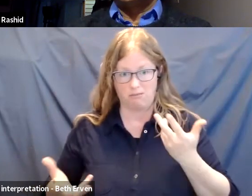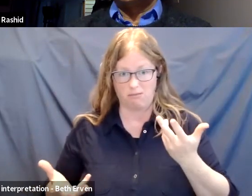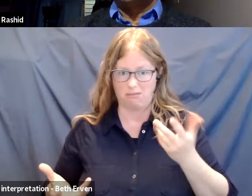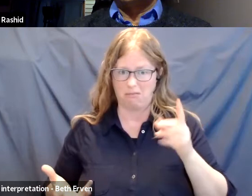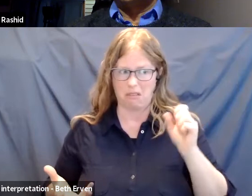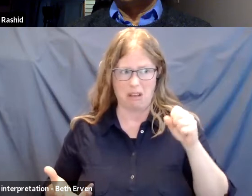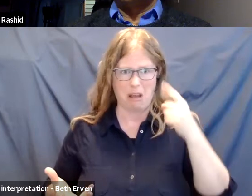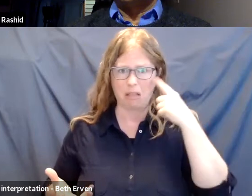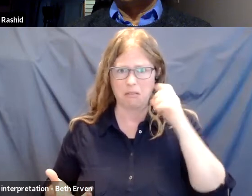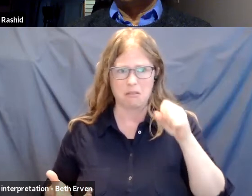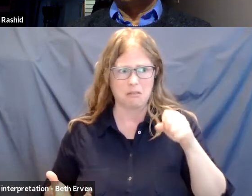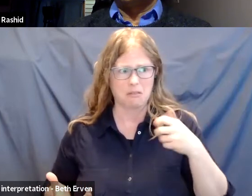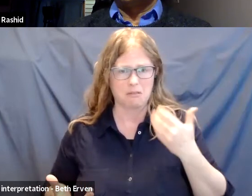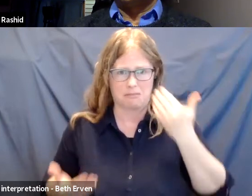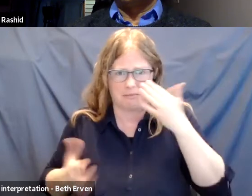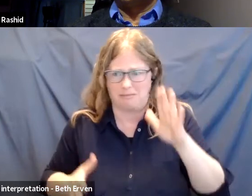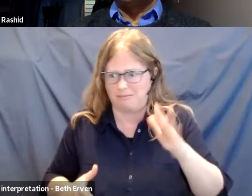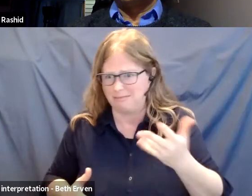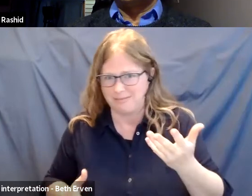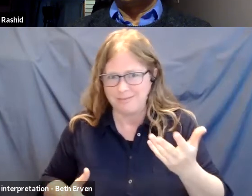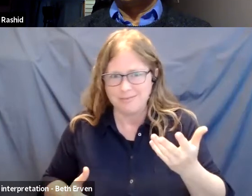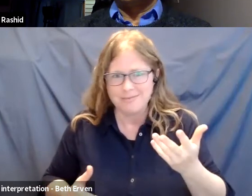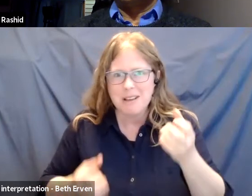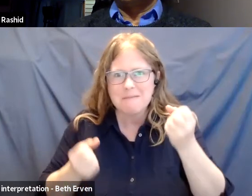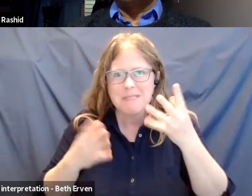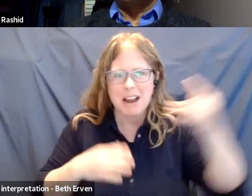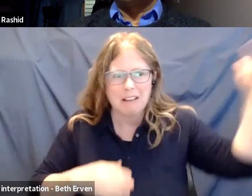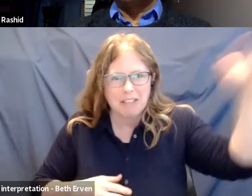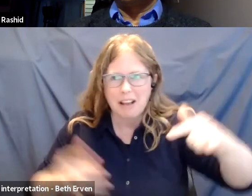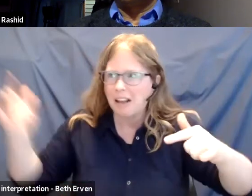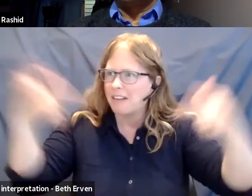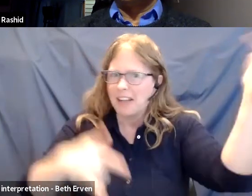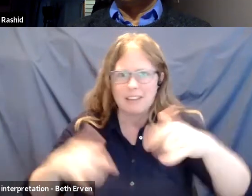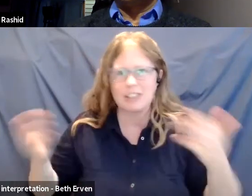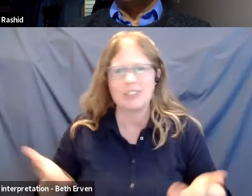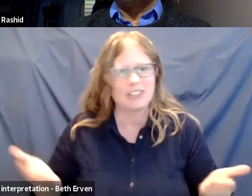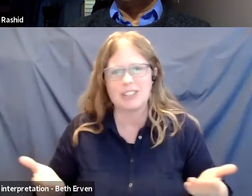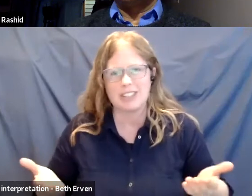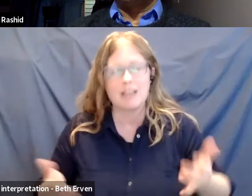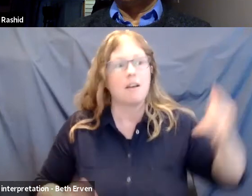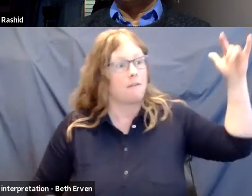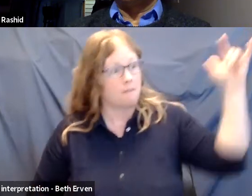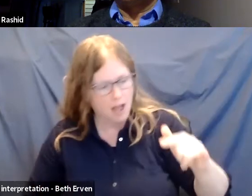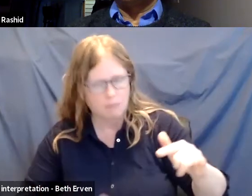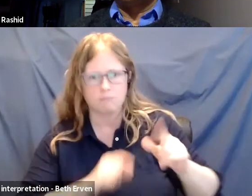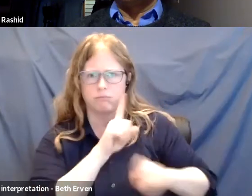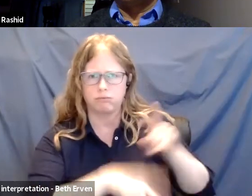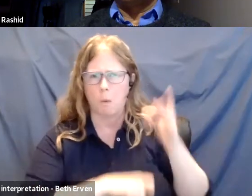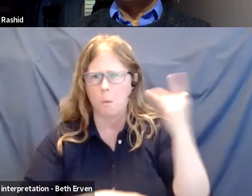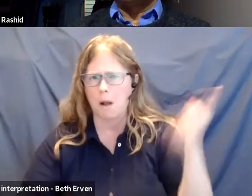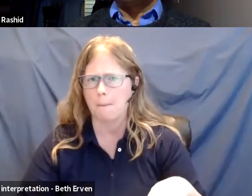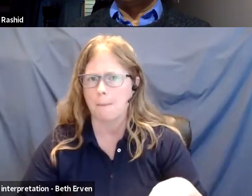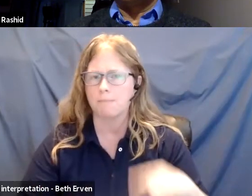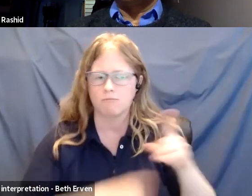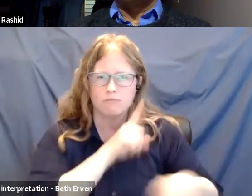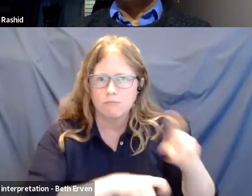know. I would imagine. The problem is we're not getting a lot of visitors from overseas, right? Yeah. You have to have a good reason to be here. So I don't think this